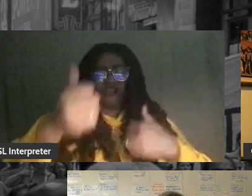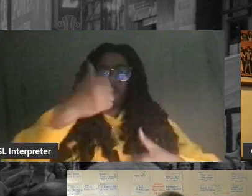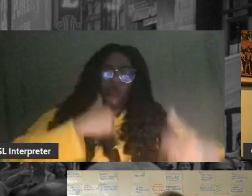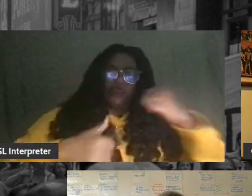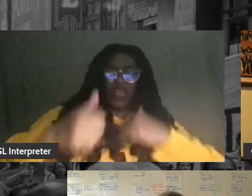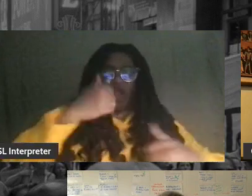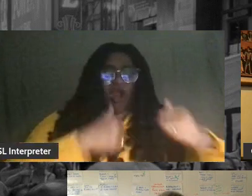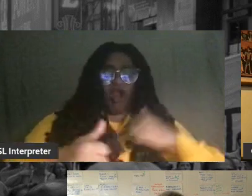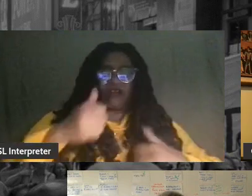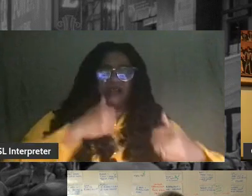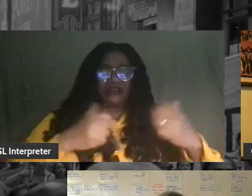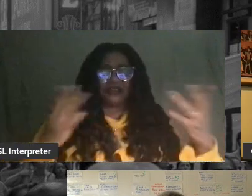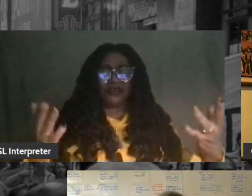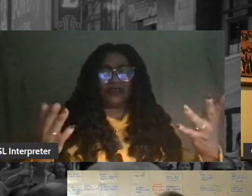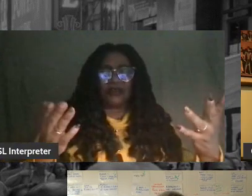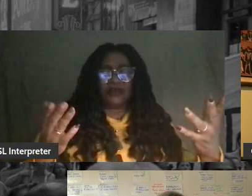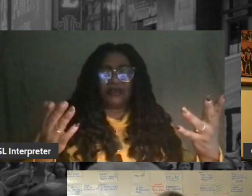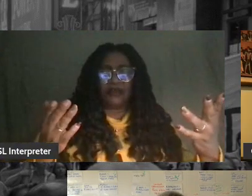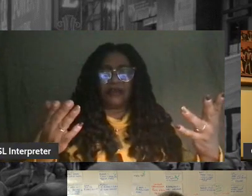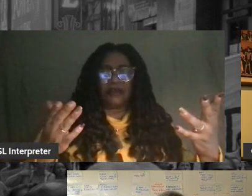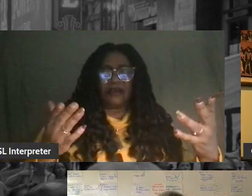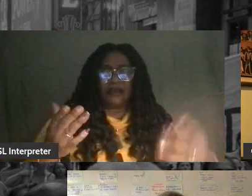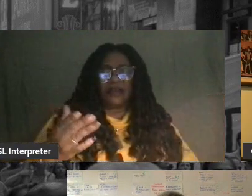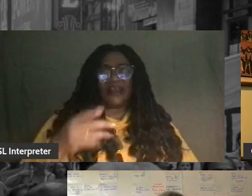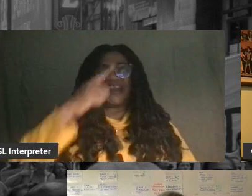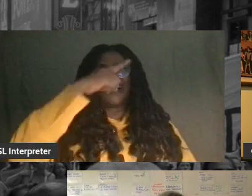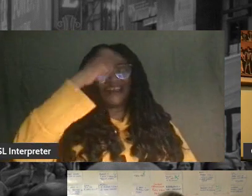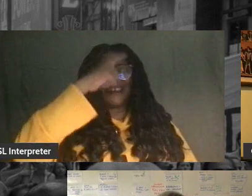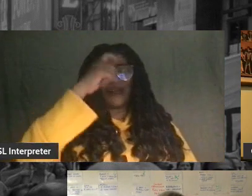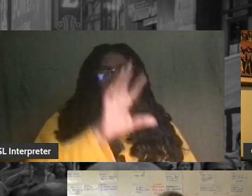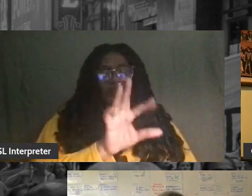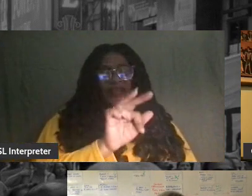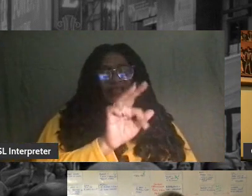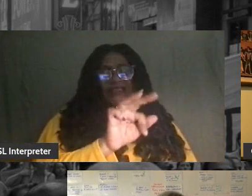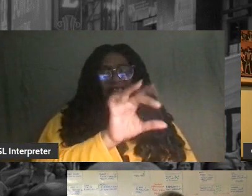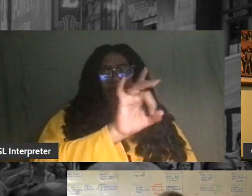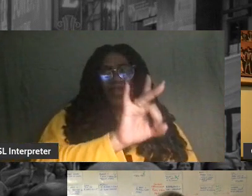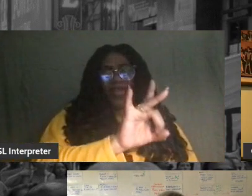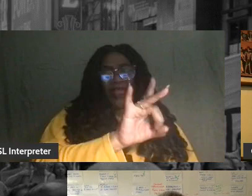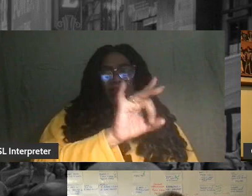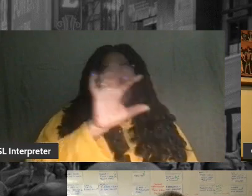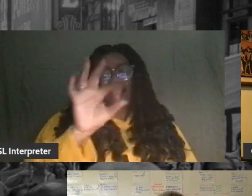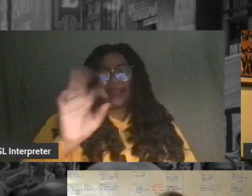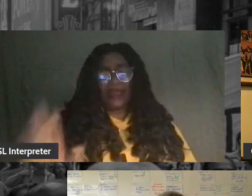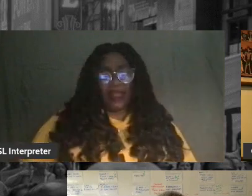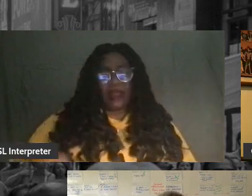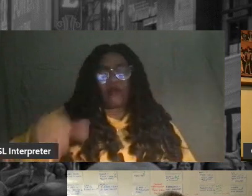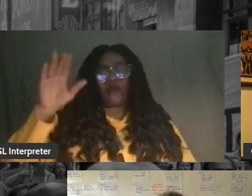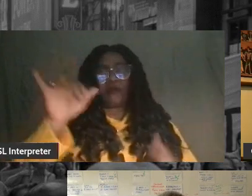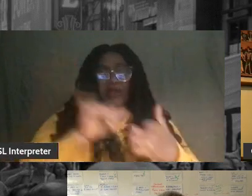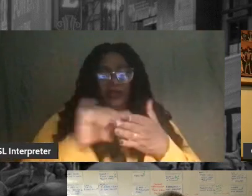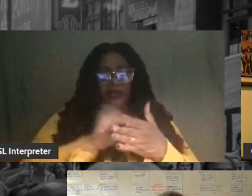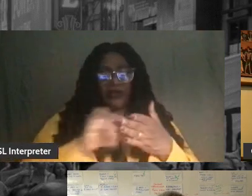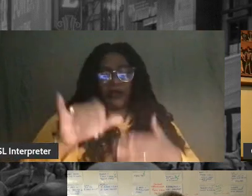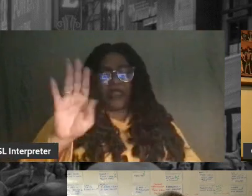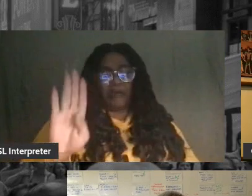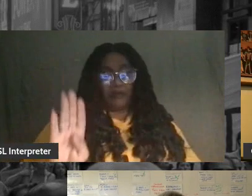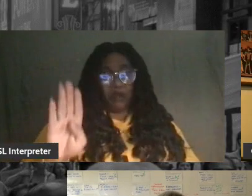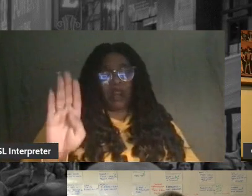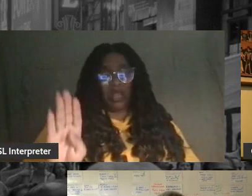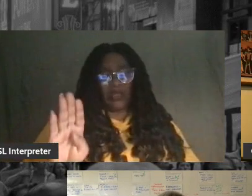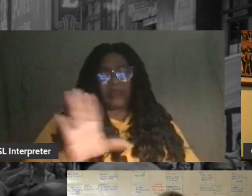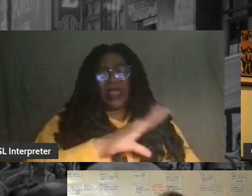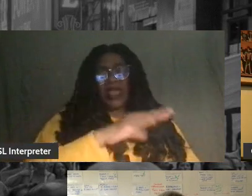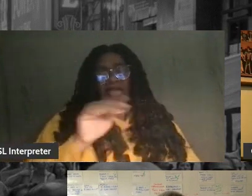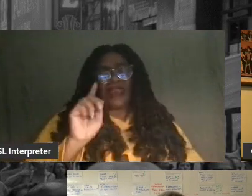in summer of 1989. I was watching, I grew up in New York, in Brooklyn, New York, and I went to